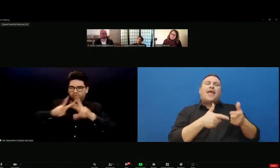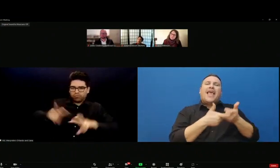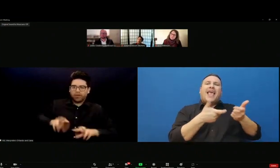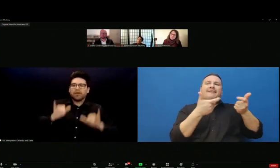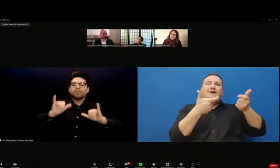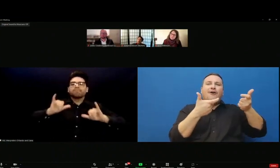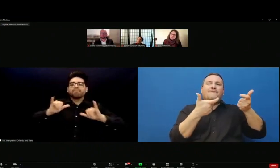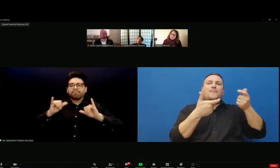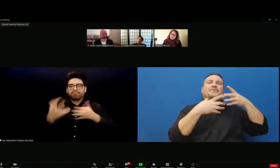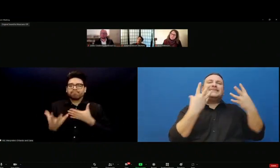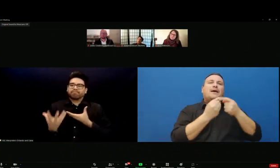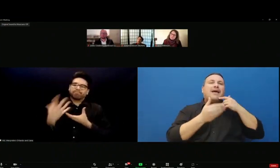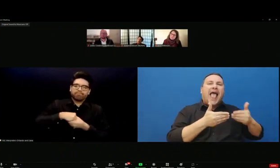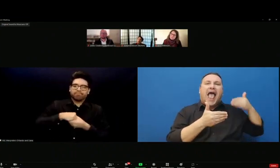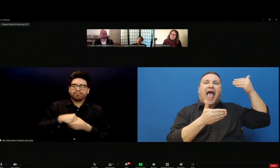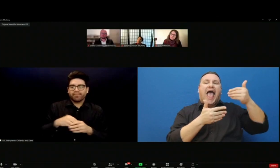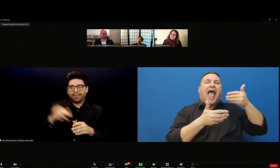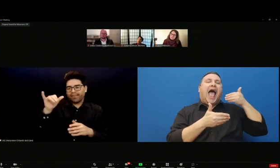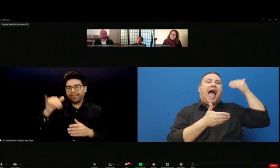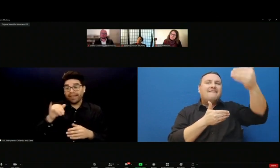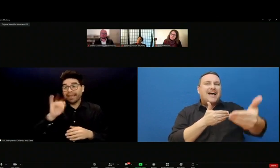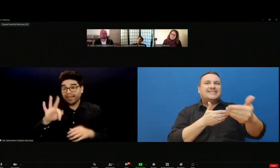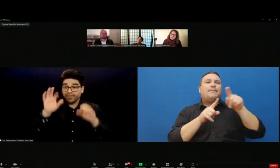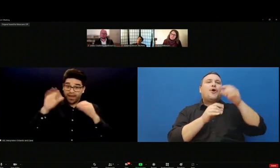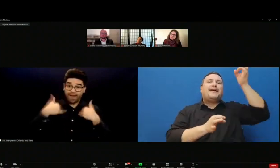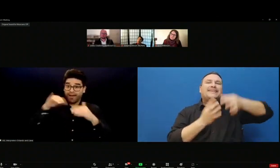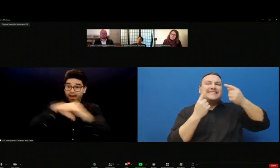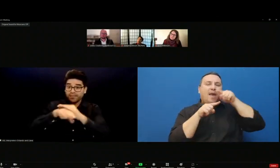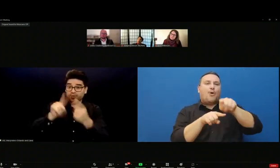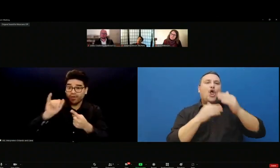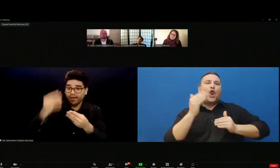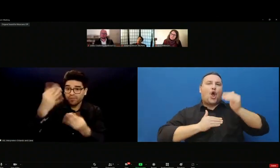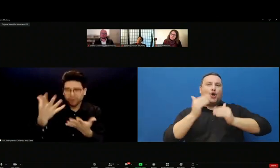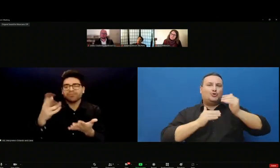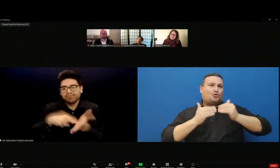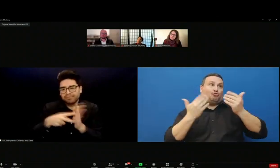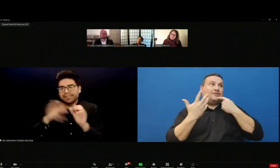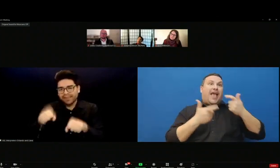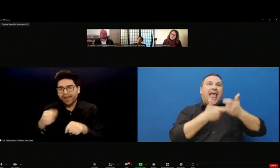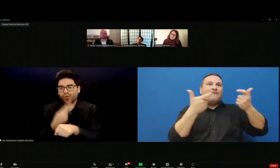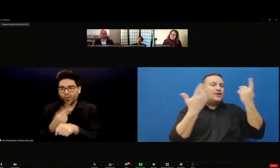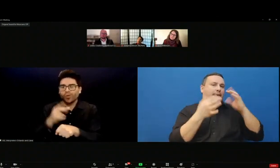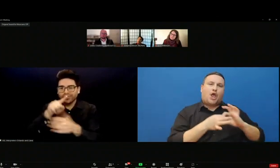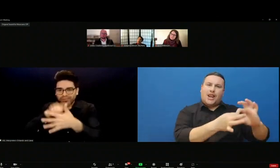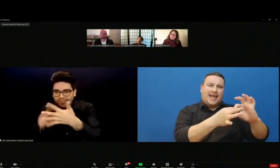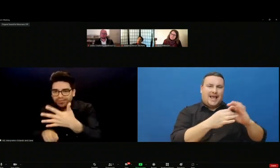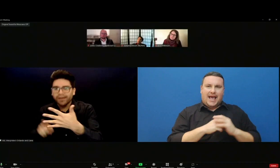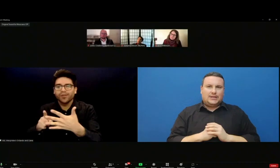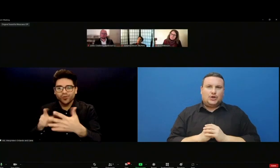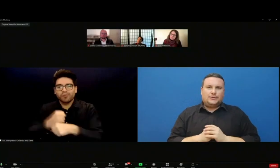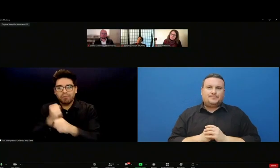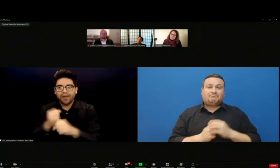the proficiency in using simultaneous constructions evolve. I think the main, from the data that I